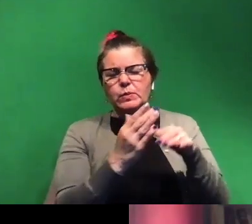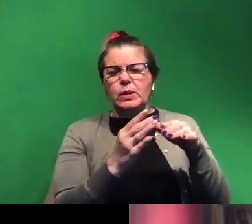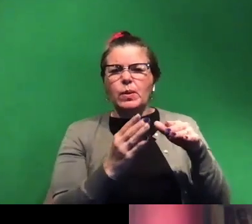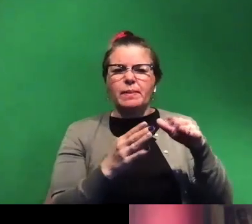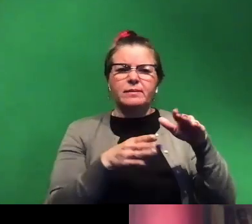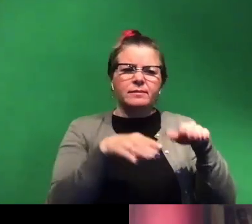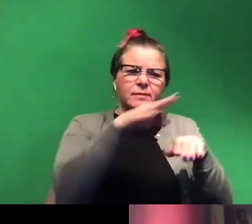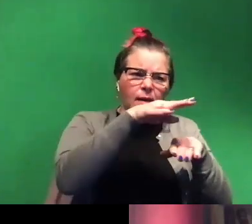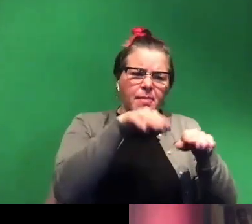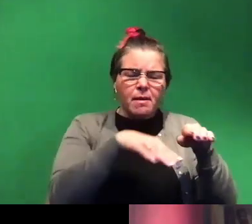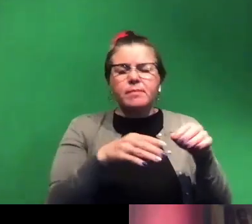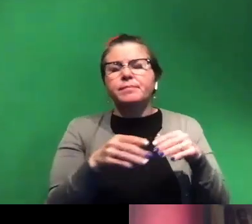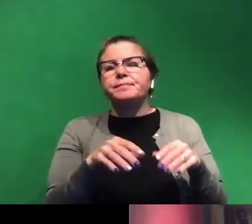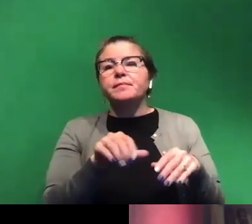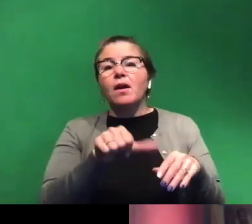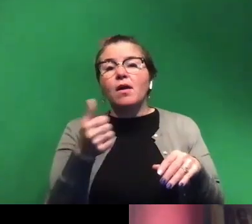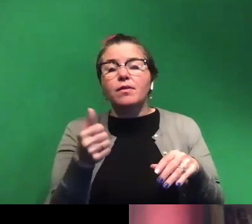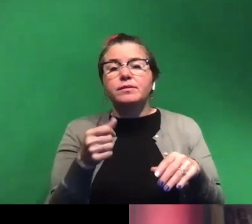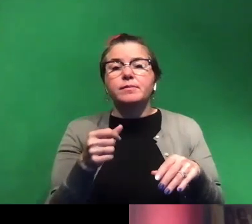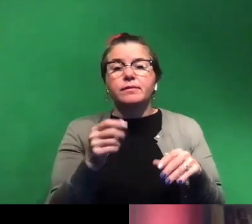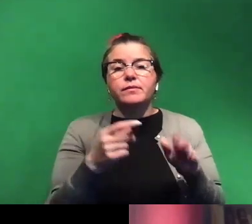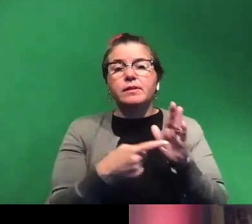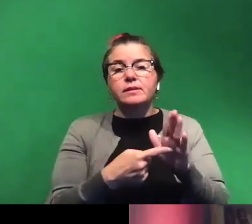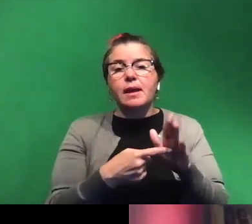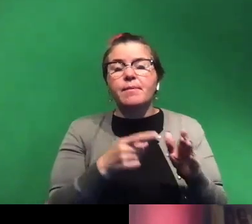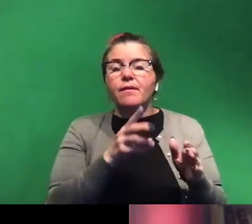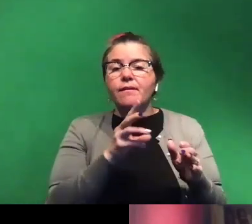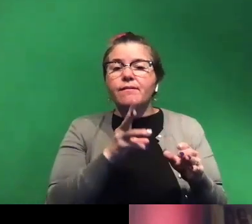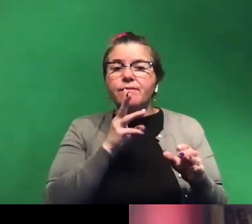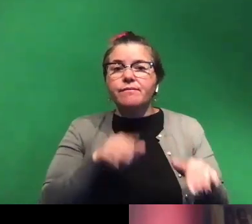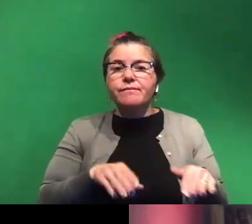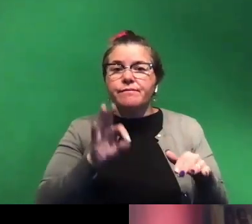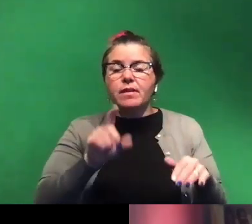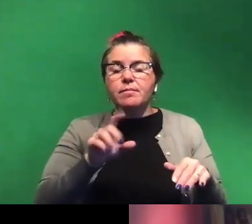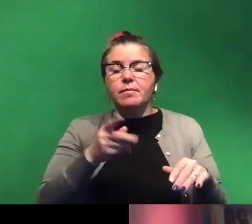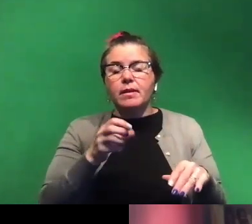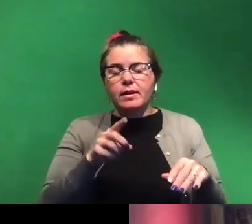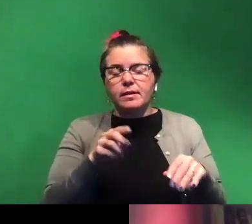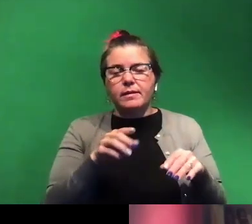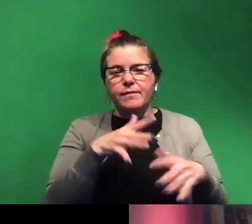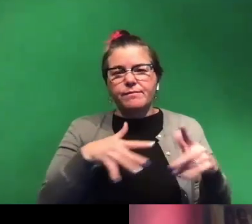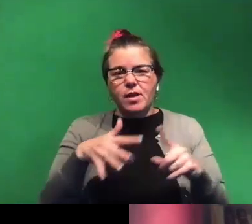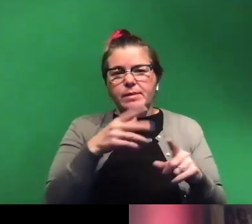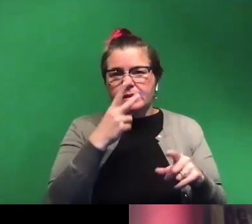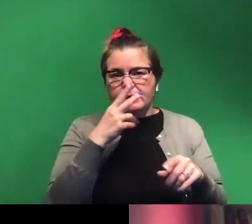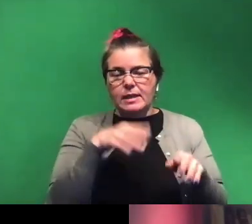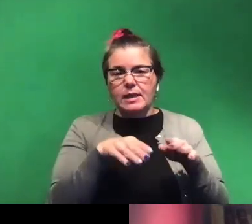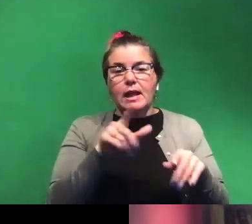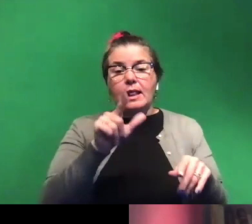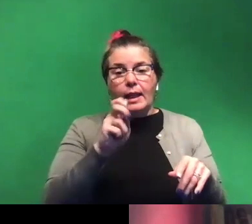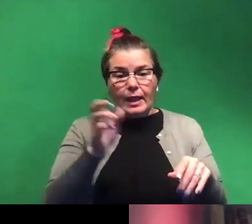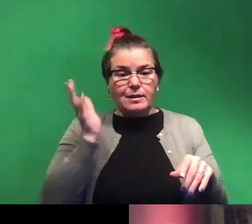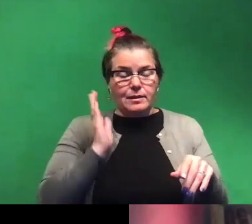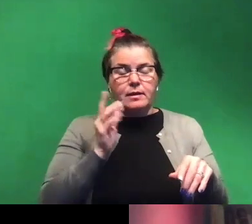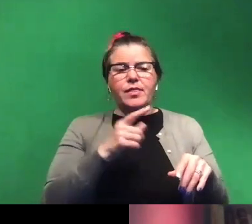bottom. Other times you can see that, like, for example, in a floodplain type environment, you can see the layers where, okay, it was a lake at this time and then it